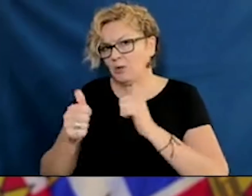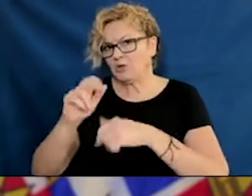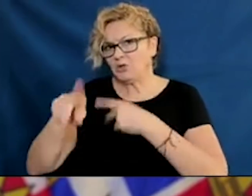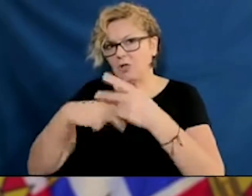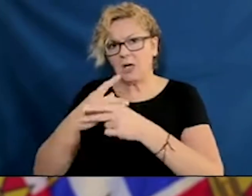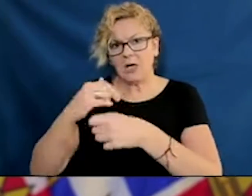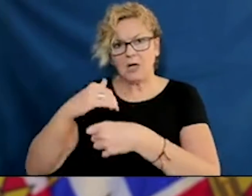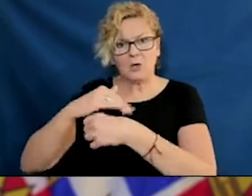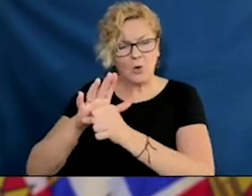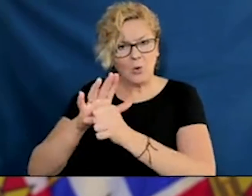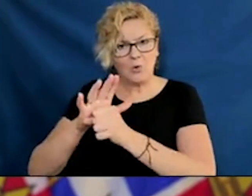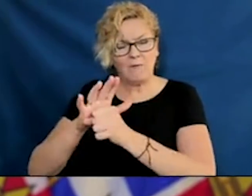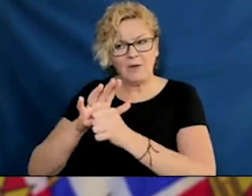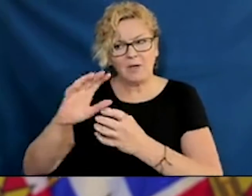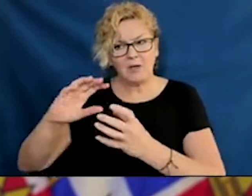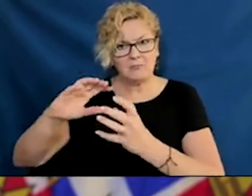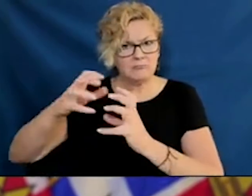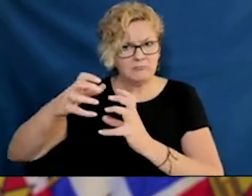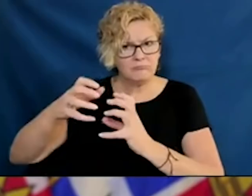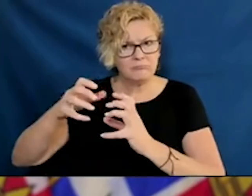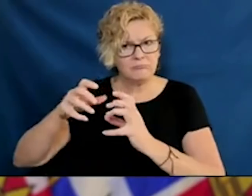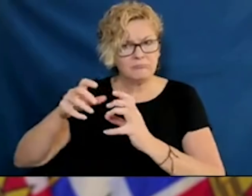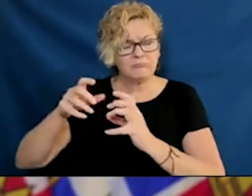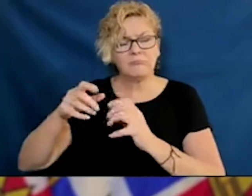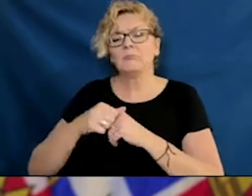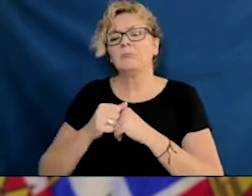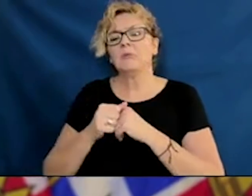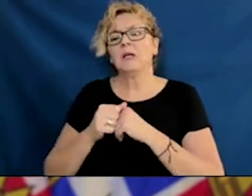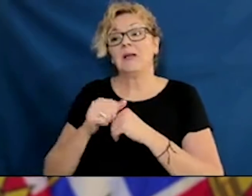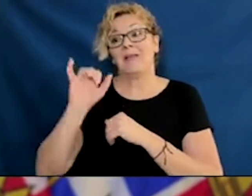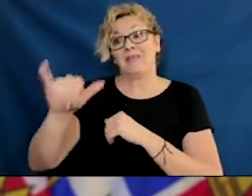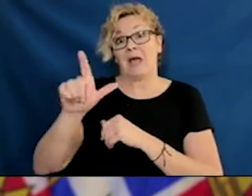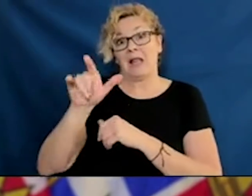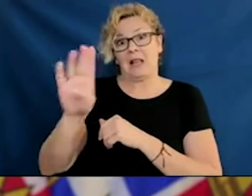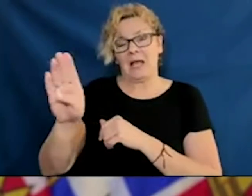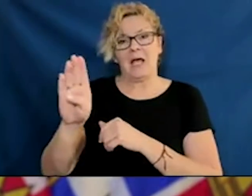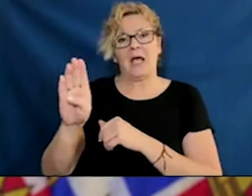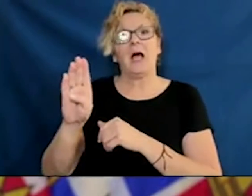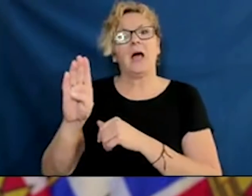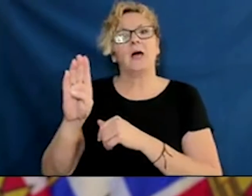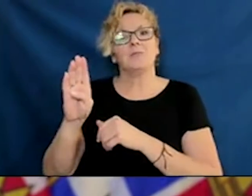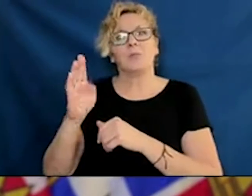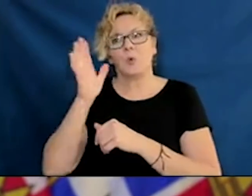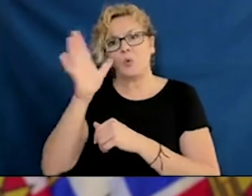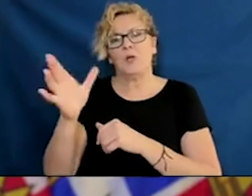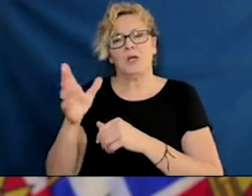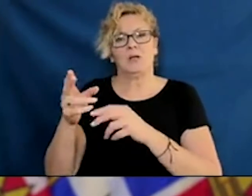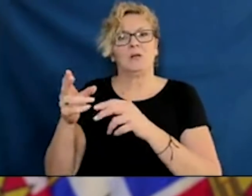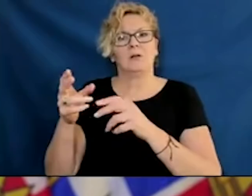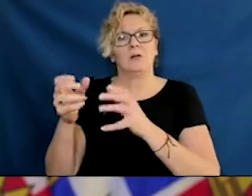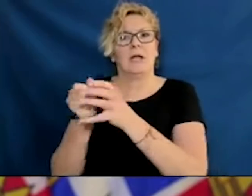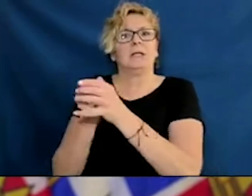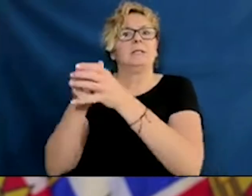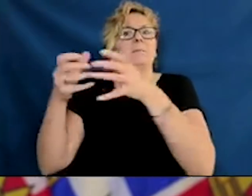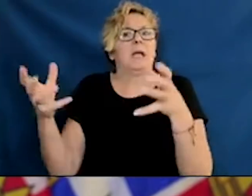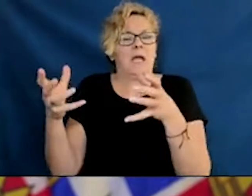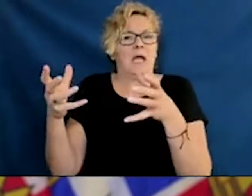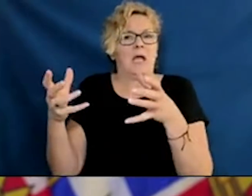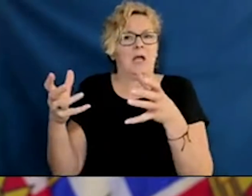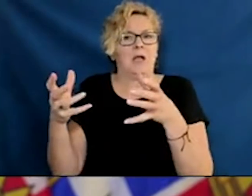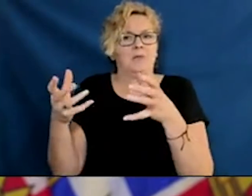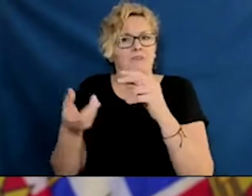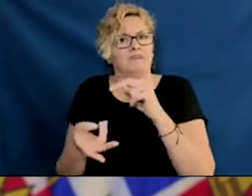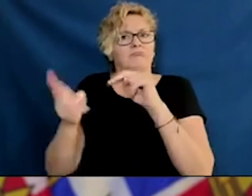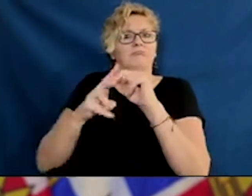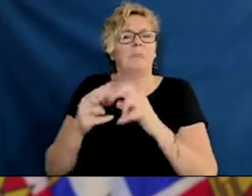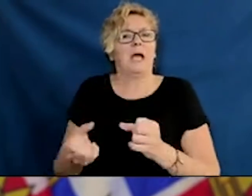those, we expect to be able to step up our surveillance over the next couple of weeks to be able to do that as well. So you may